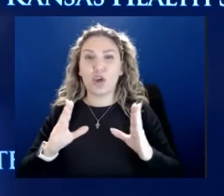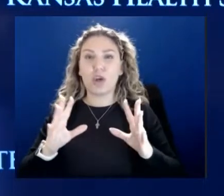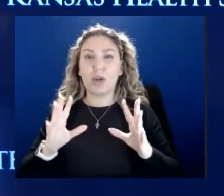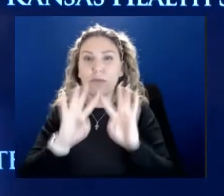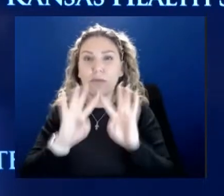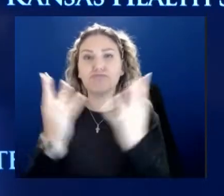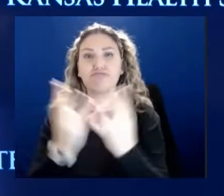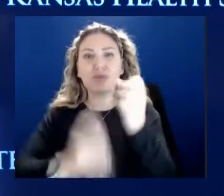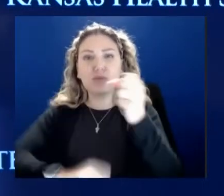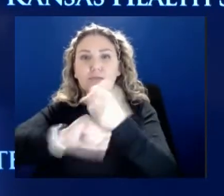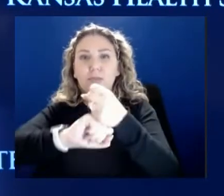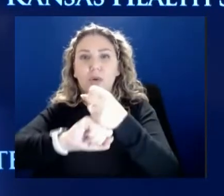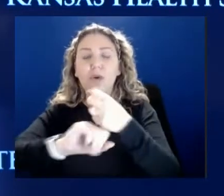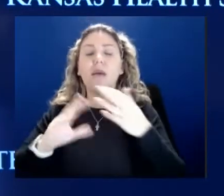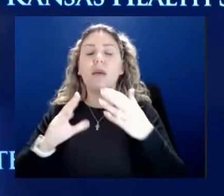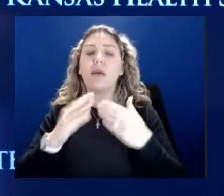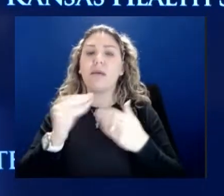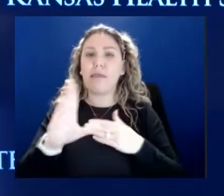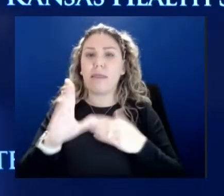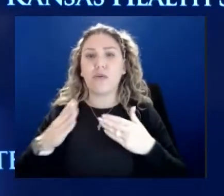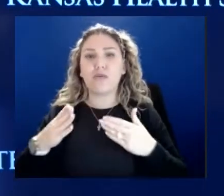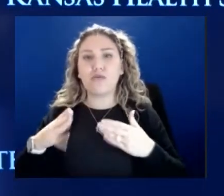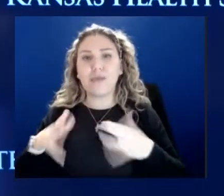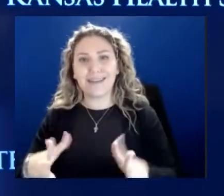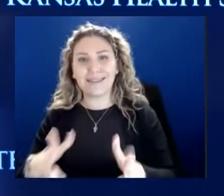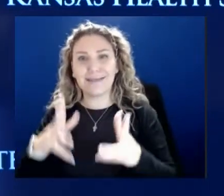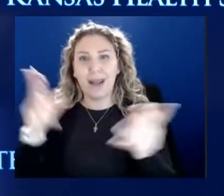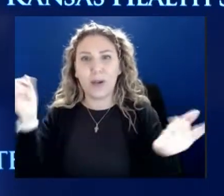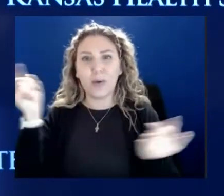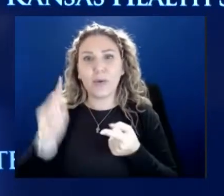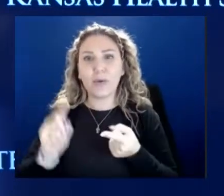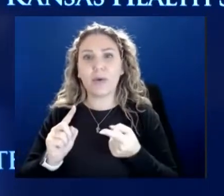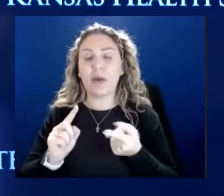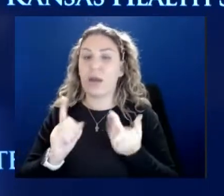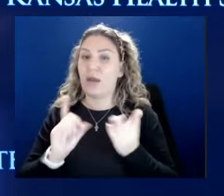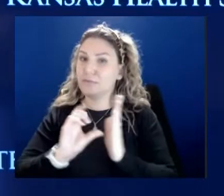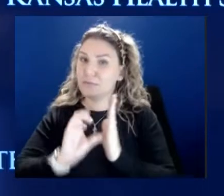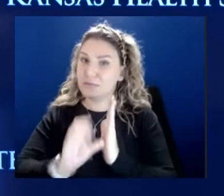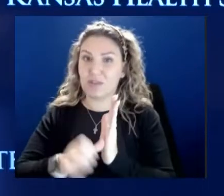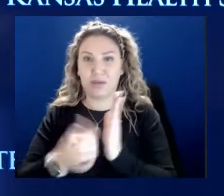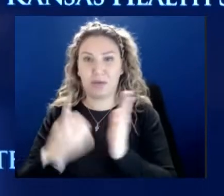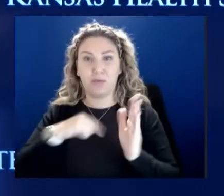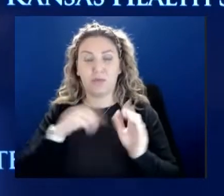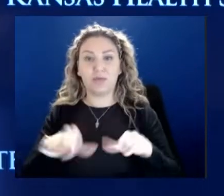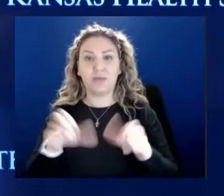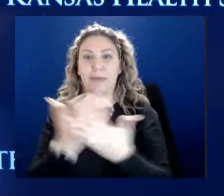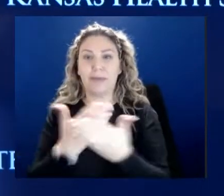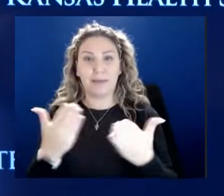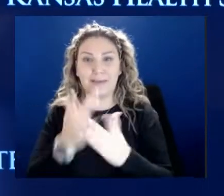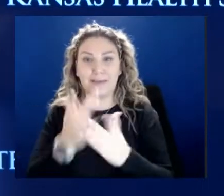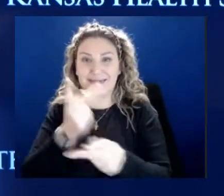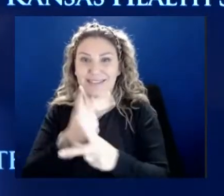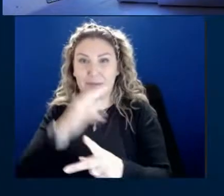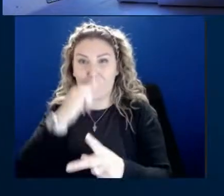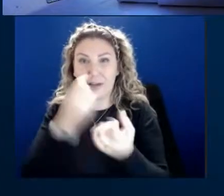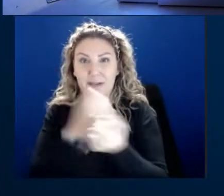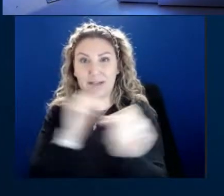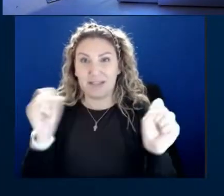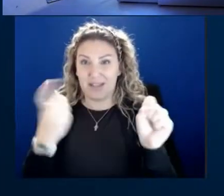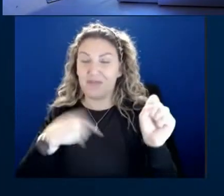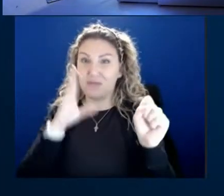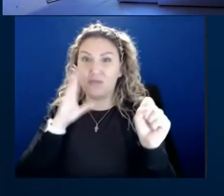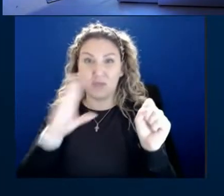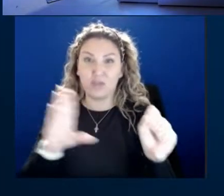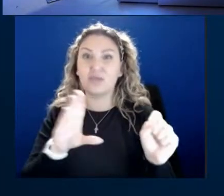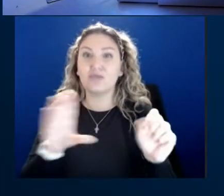a little bit less and less upset. But again, we're going to reiterate, we're doing things to keep our kids safe, and that's what we're going to keep and being doing.